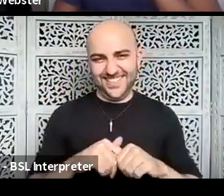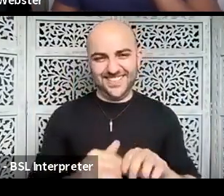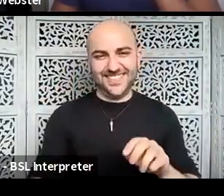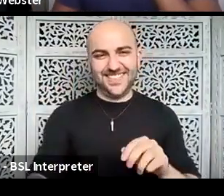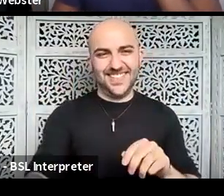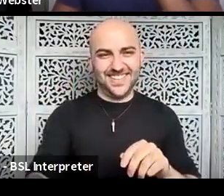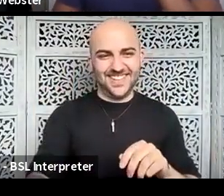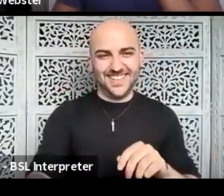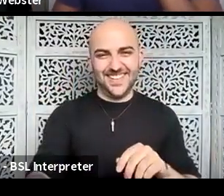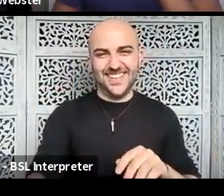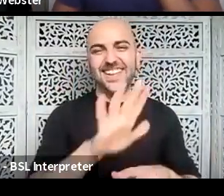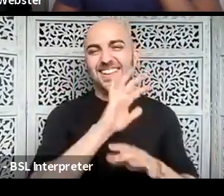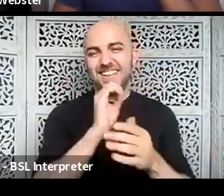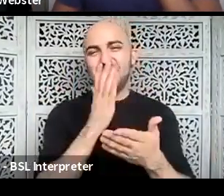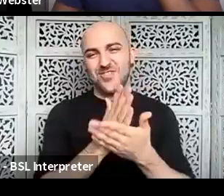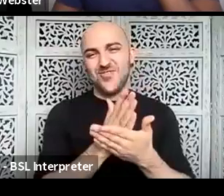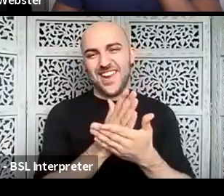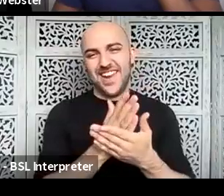Keeping it real, Abby.